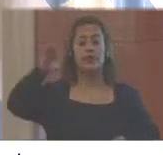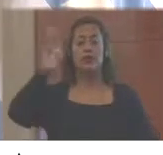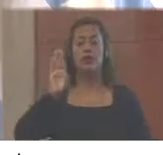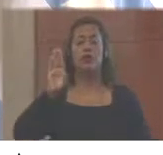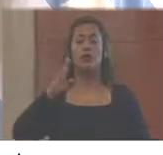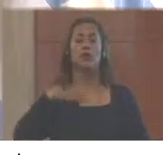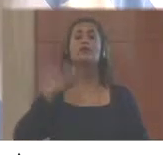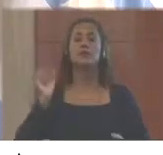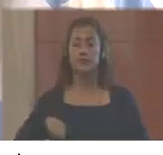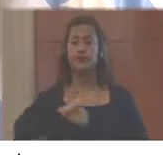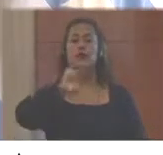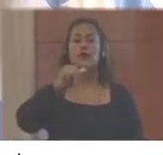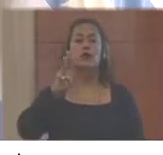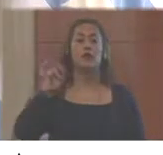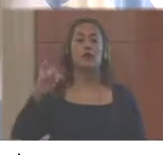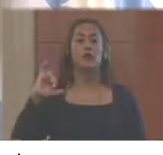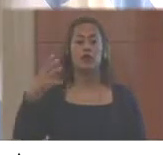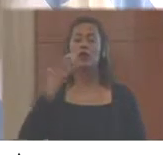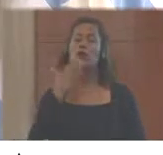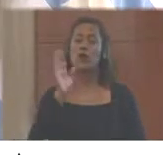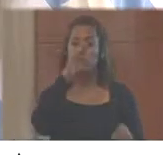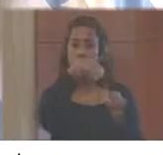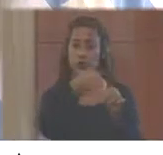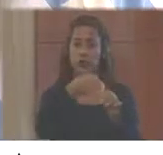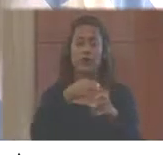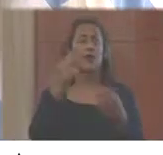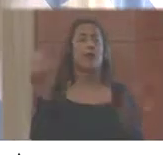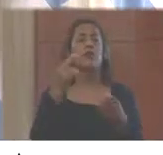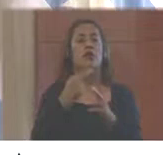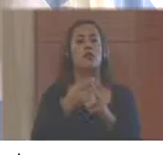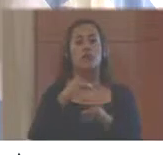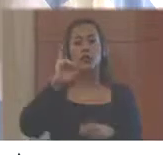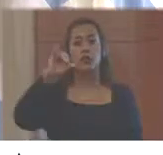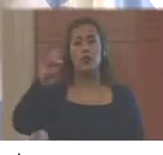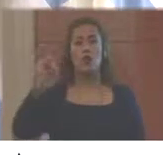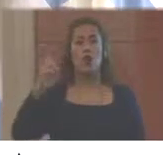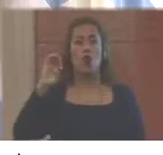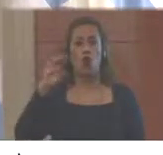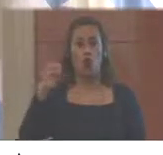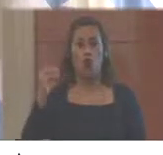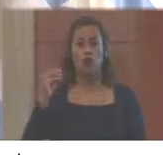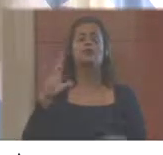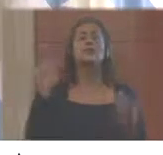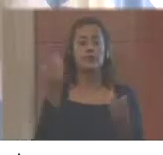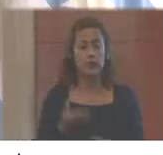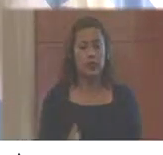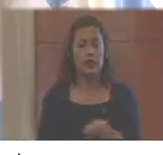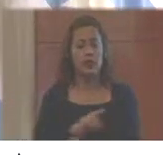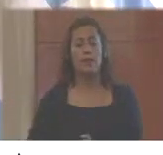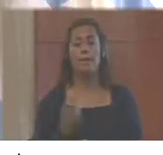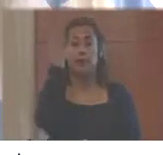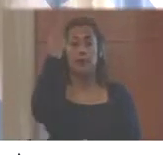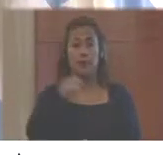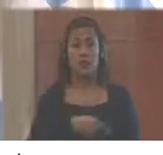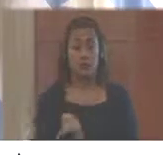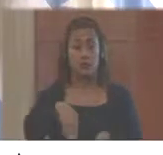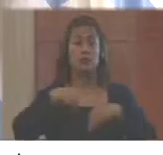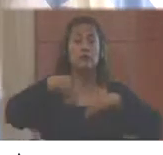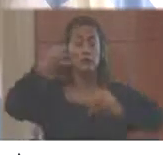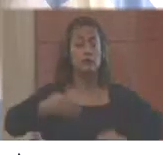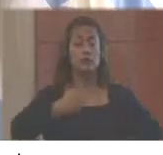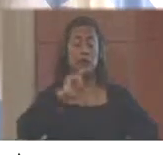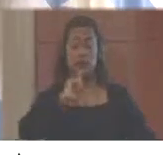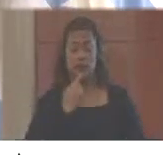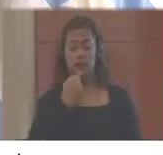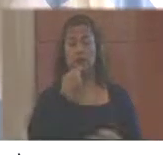Action, which we took seriously from day one. Going forward, we feel that the post-2015 agenda for